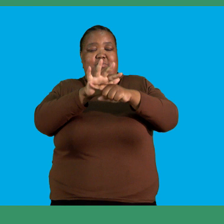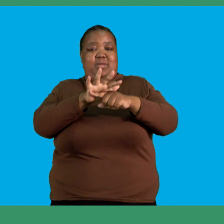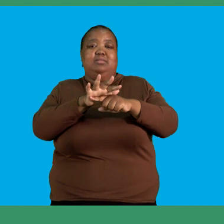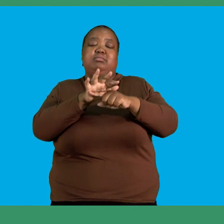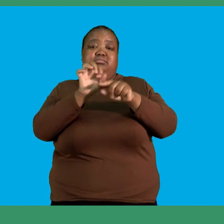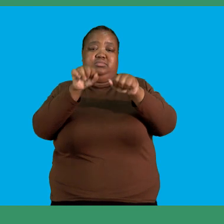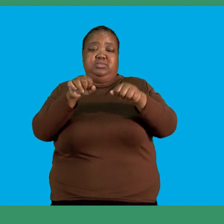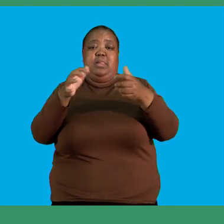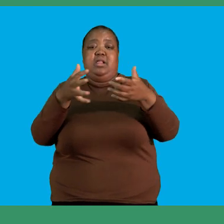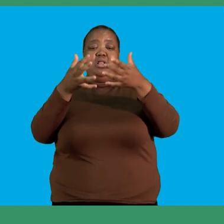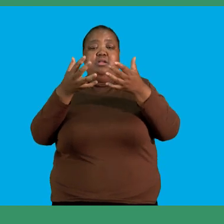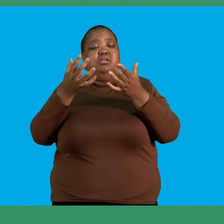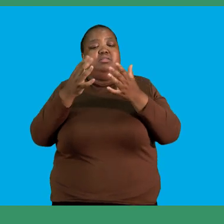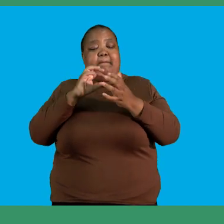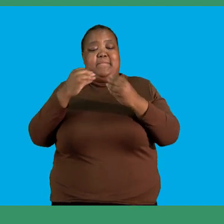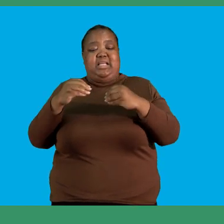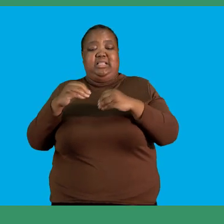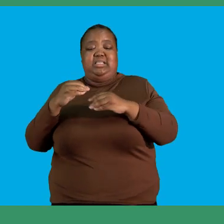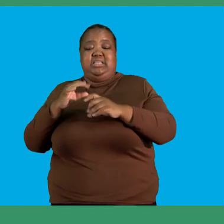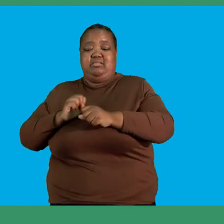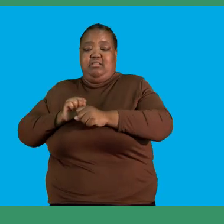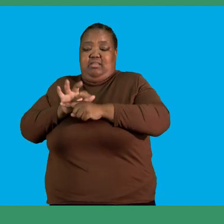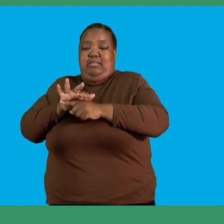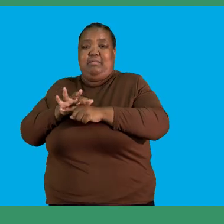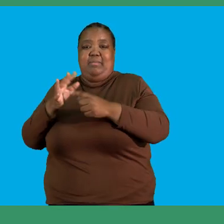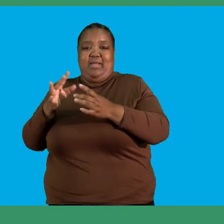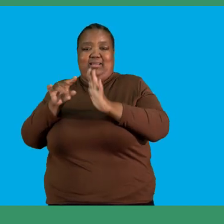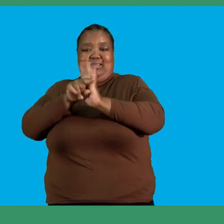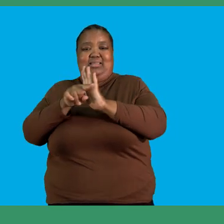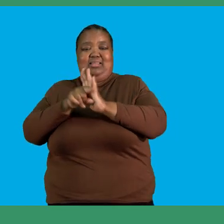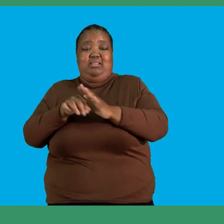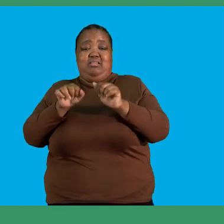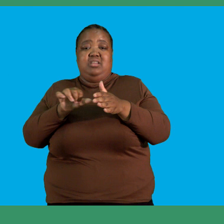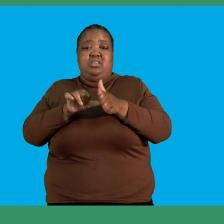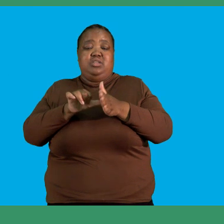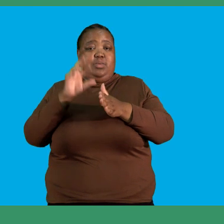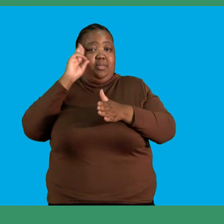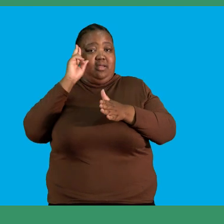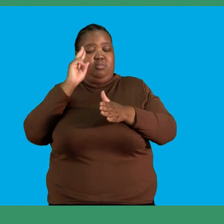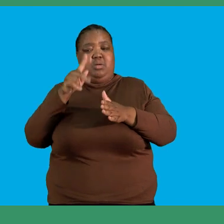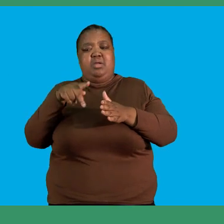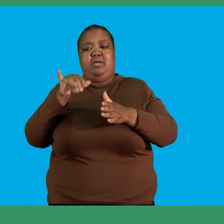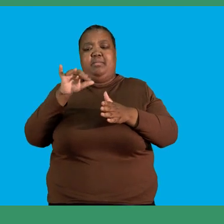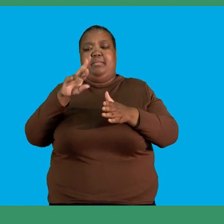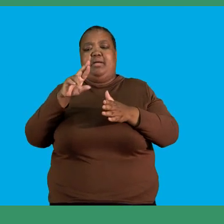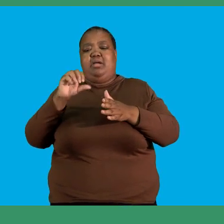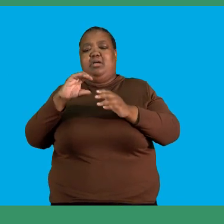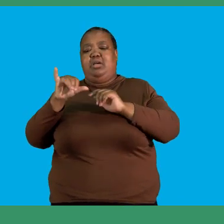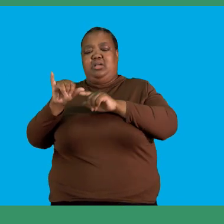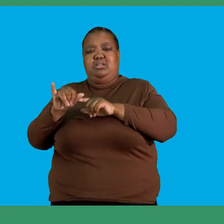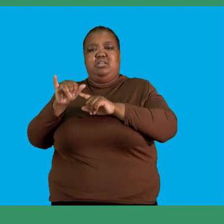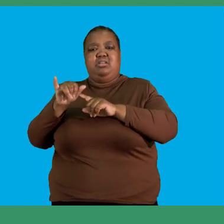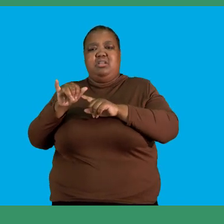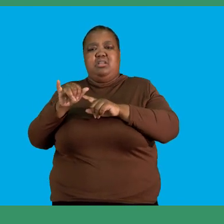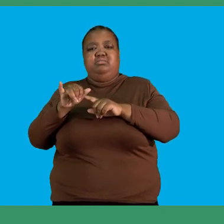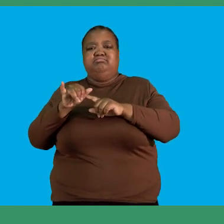that socio-economic issues have on businesses. So you must remember that when there is piracy, how